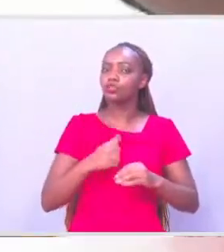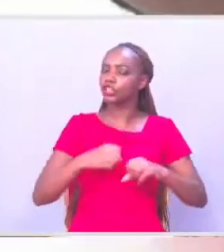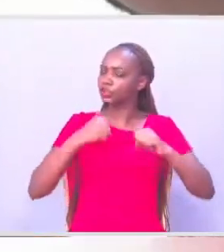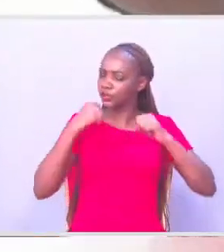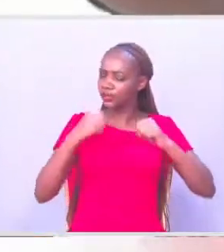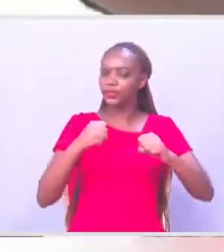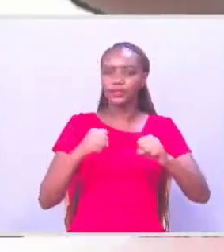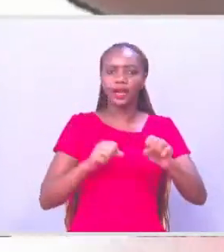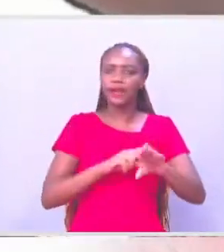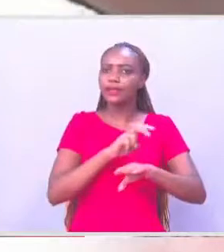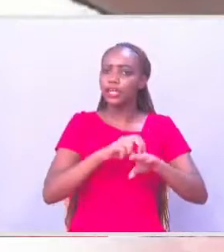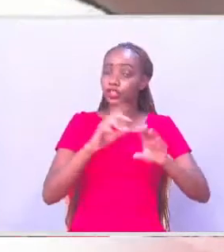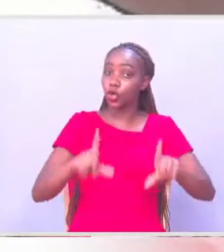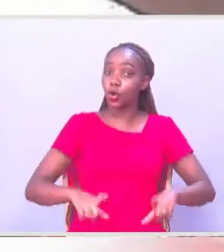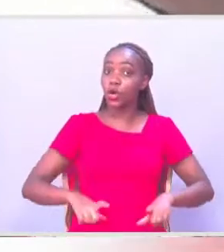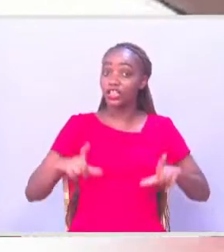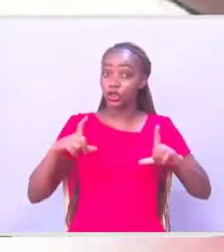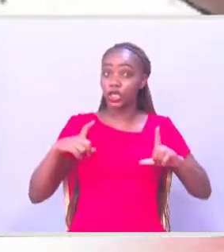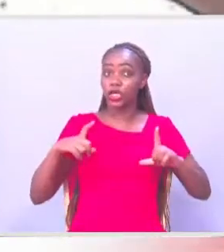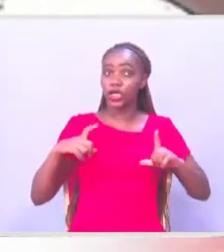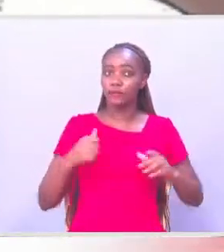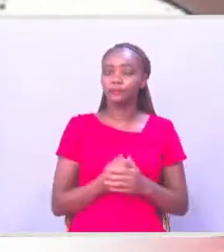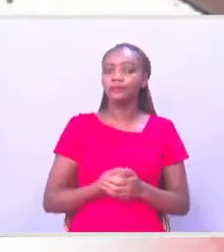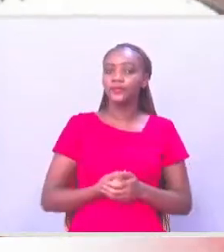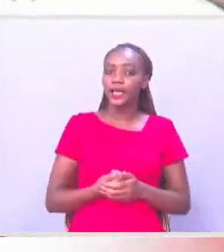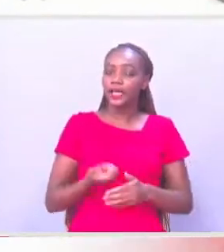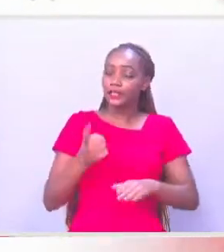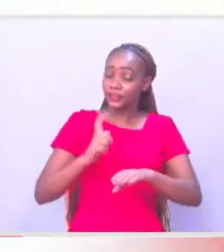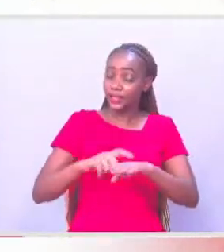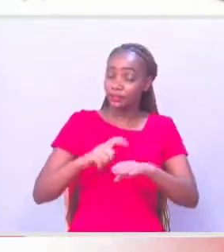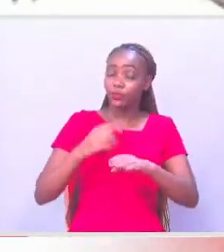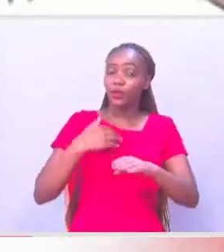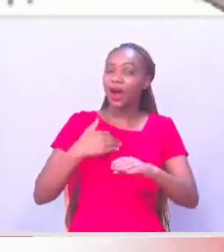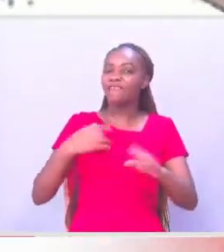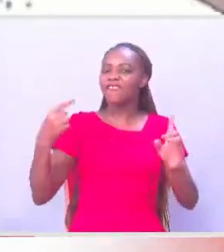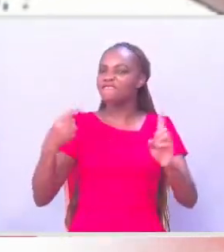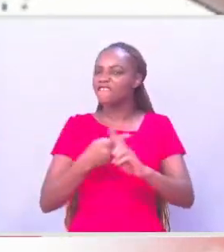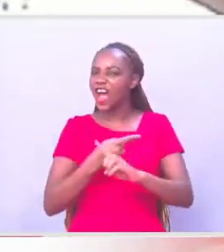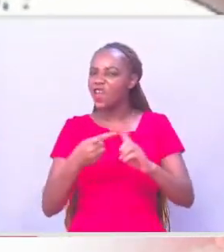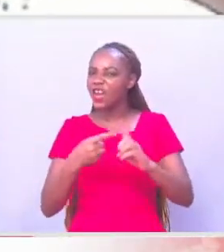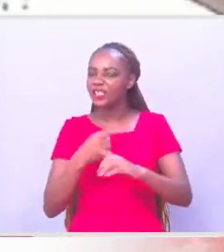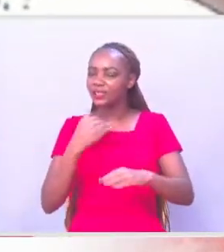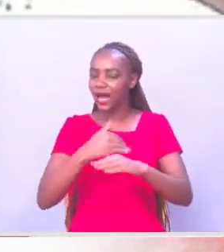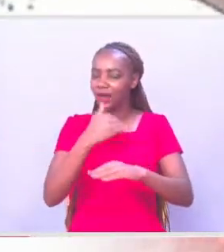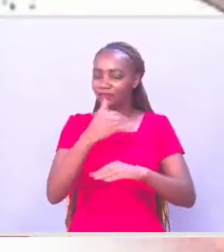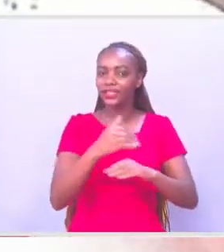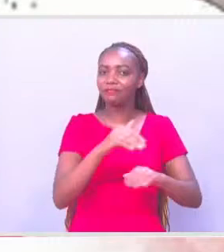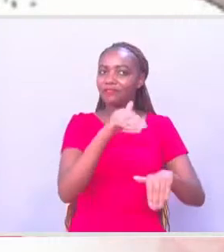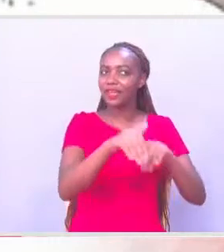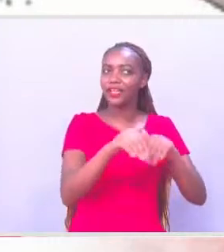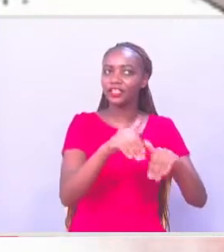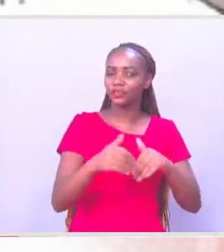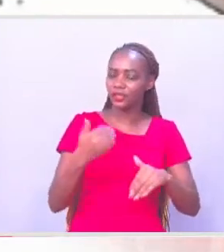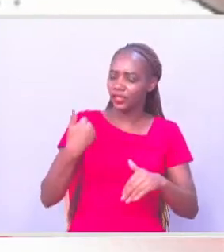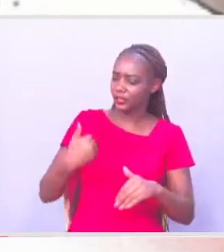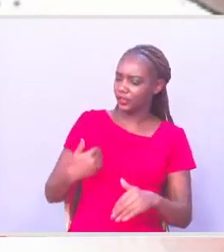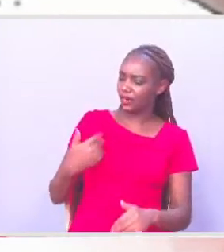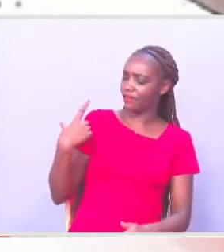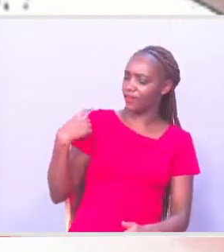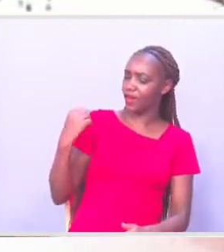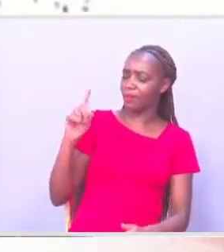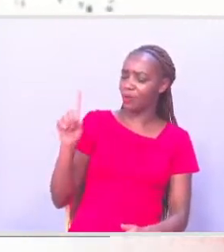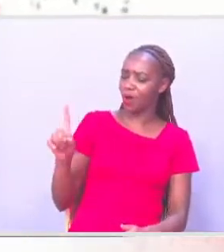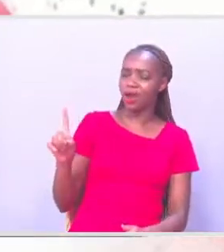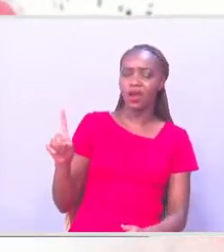wa 2007 wakati post-election ilikuwa, tukakuwa na mimi ndio nilikuwa number 1